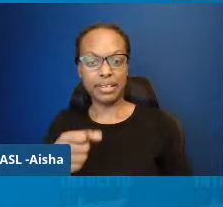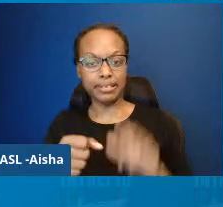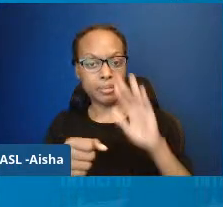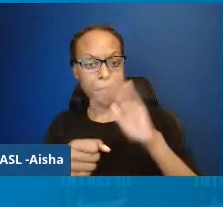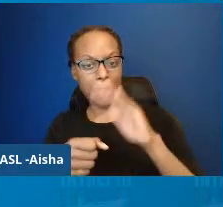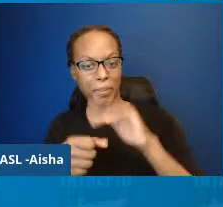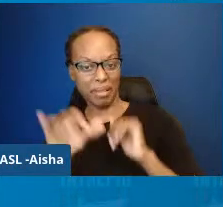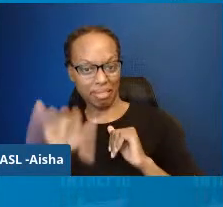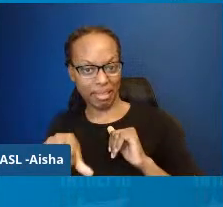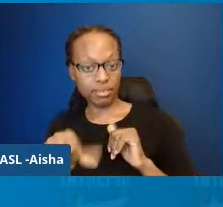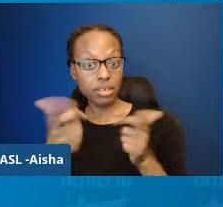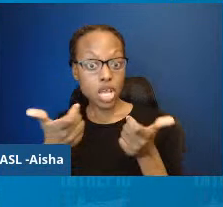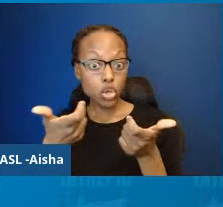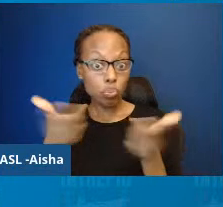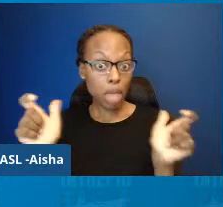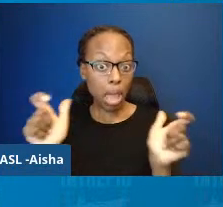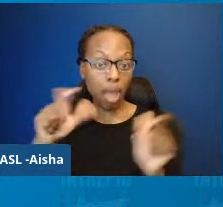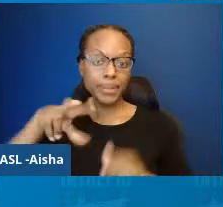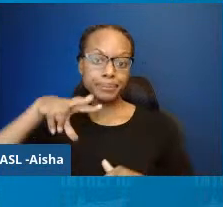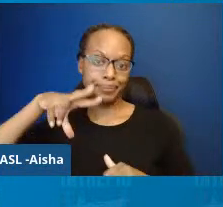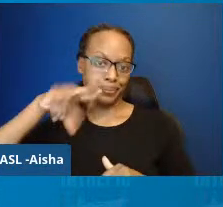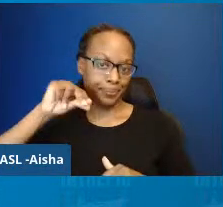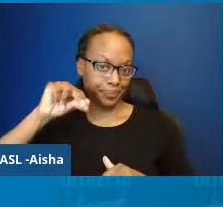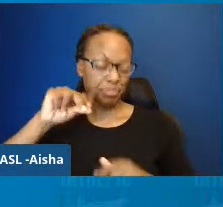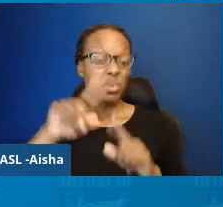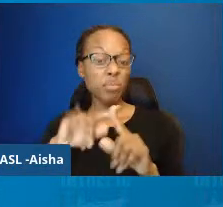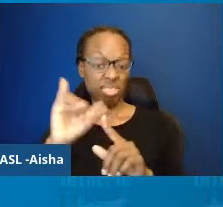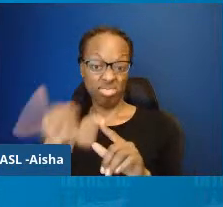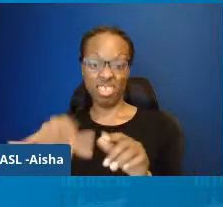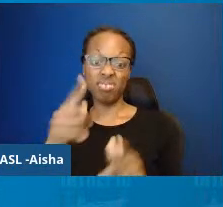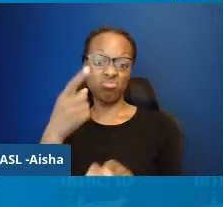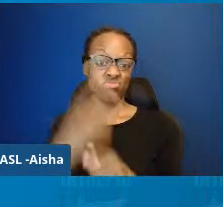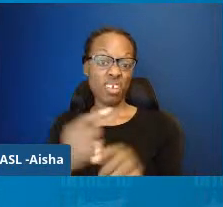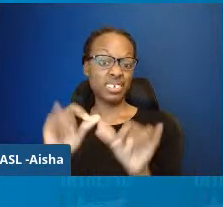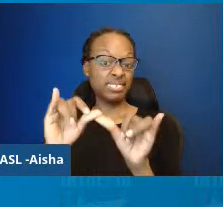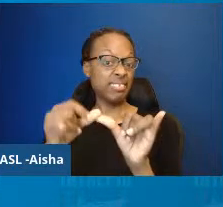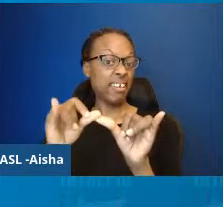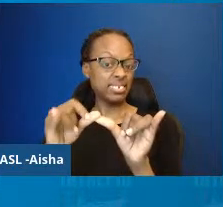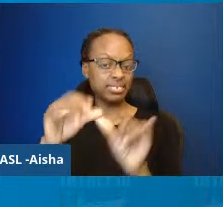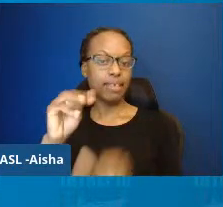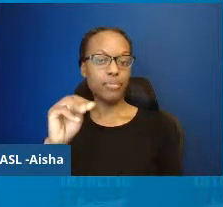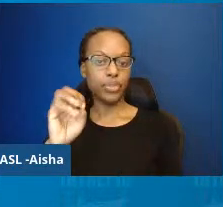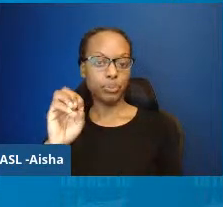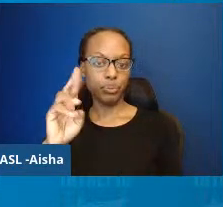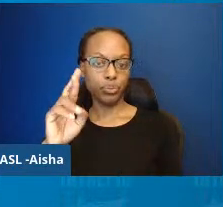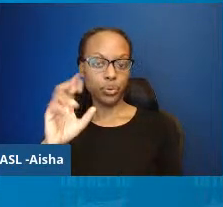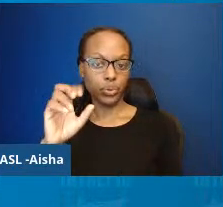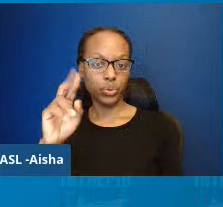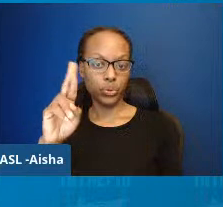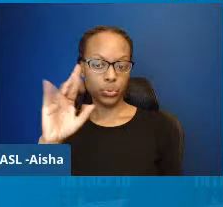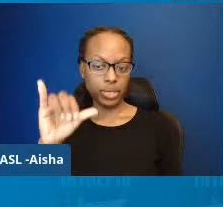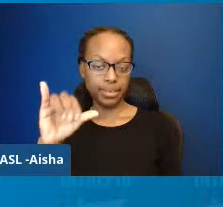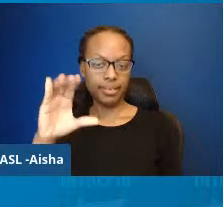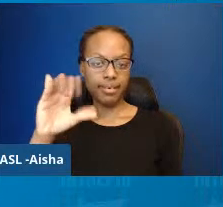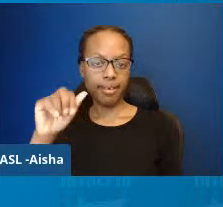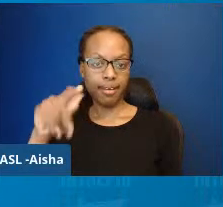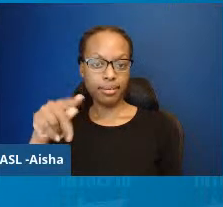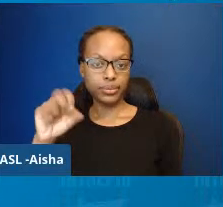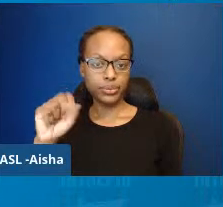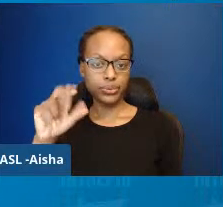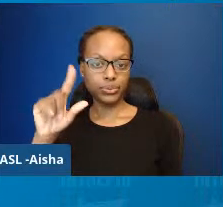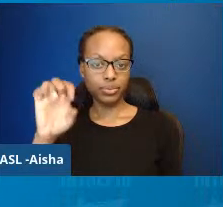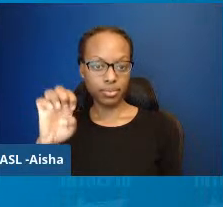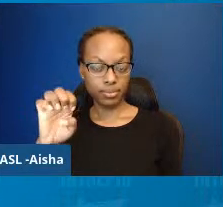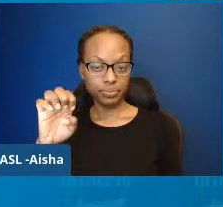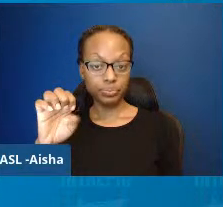It's not very large, but this is an accurate replica of the Mercury capsule. Now, going